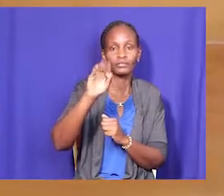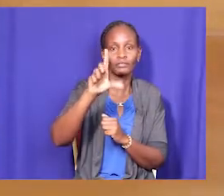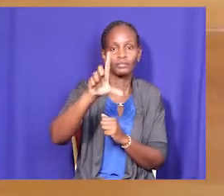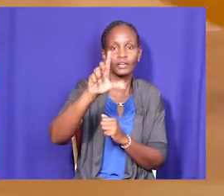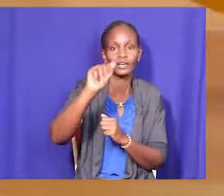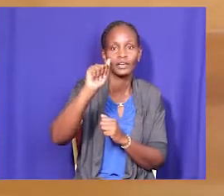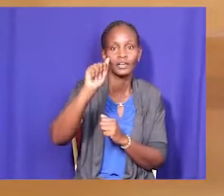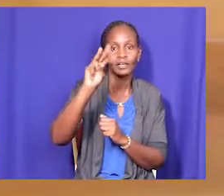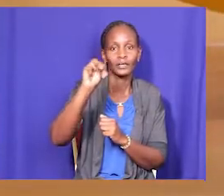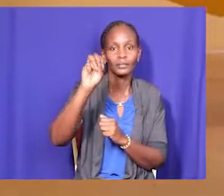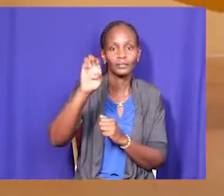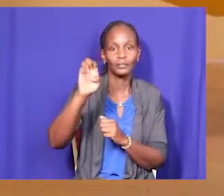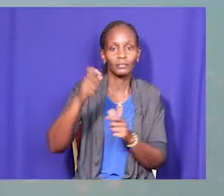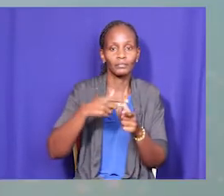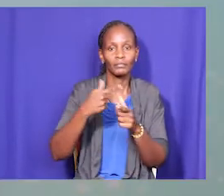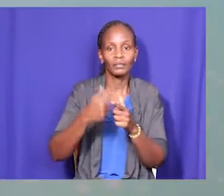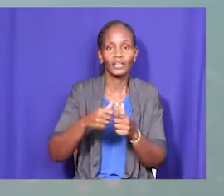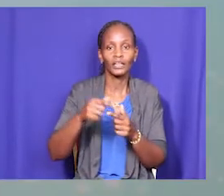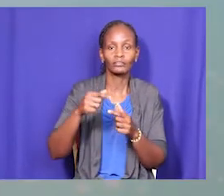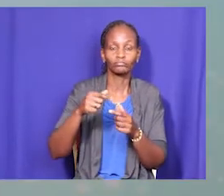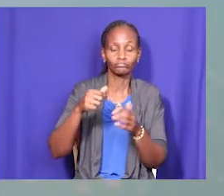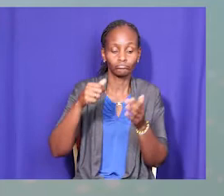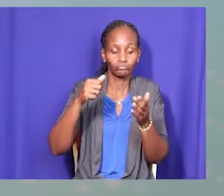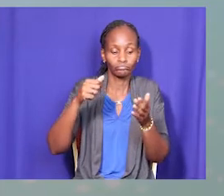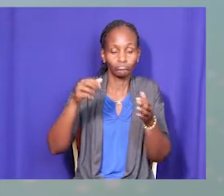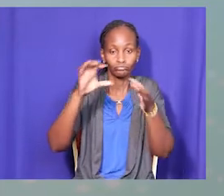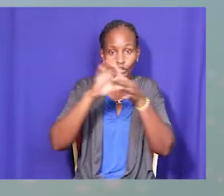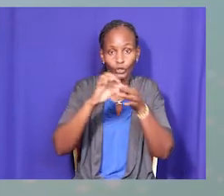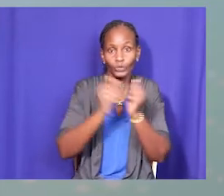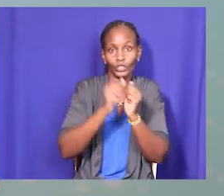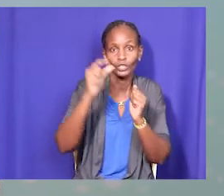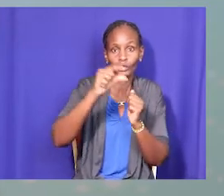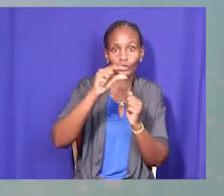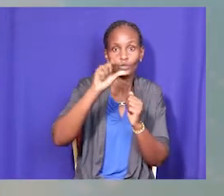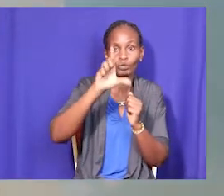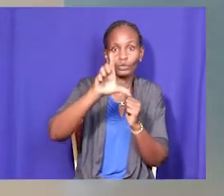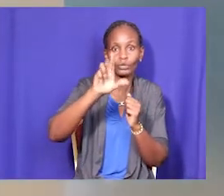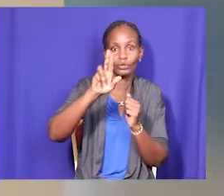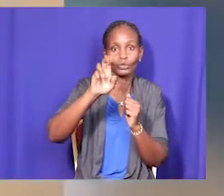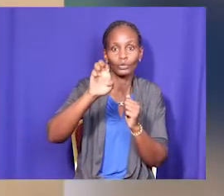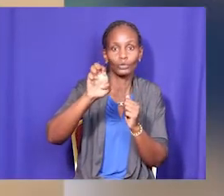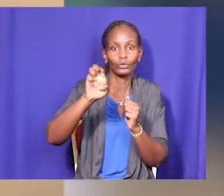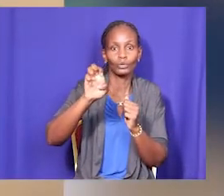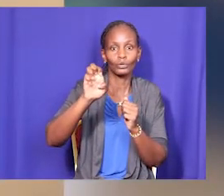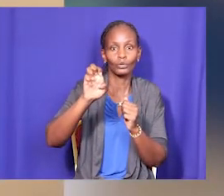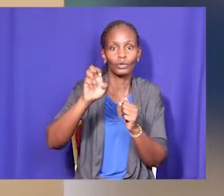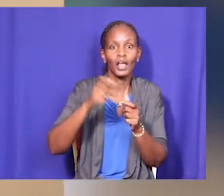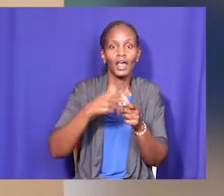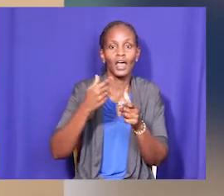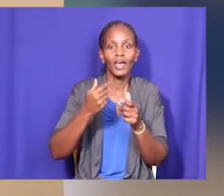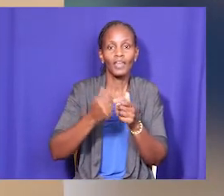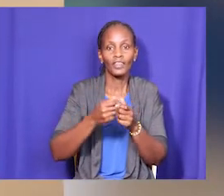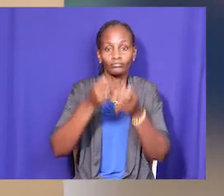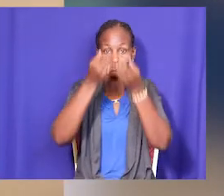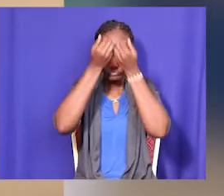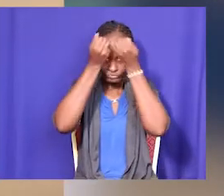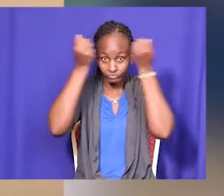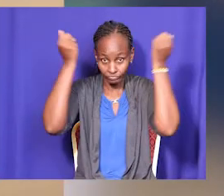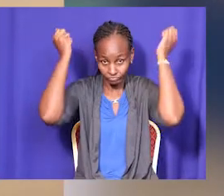them together, and tie it around your head. It looks like